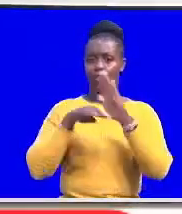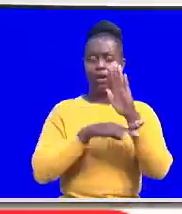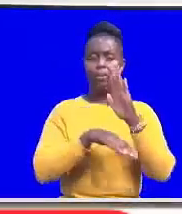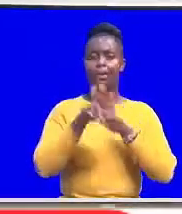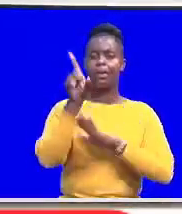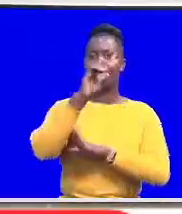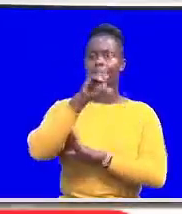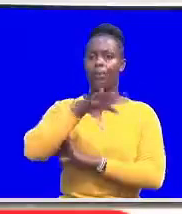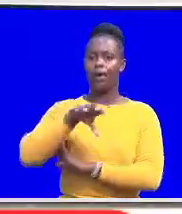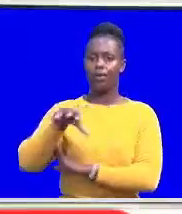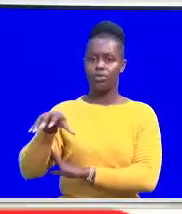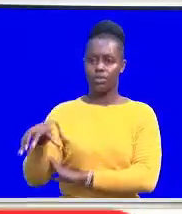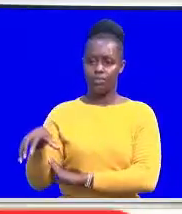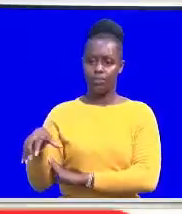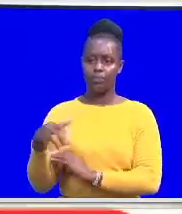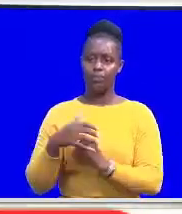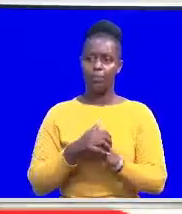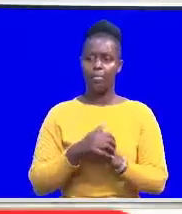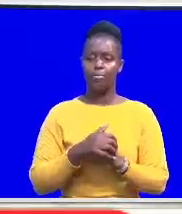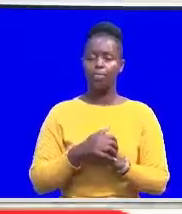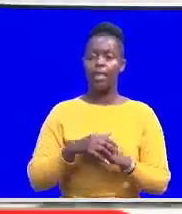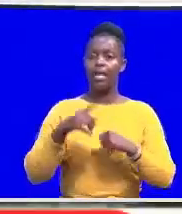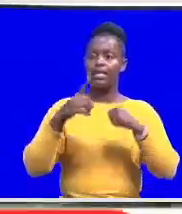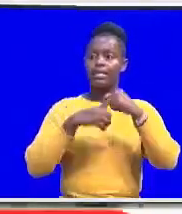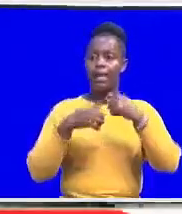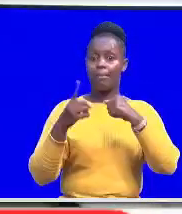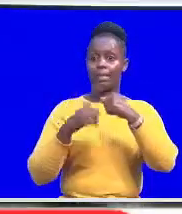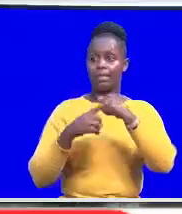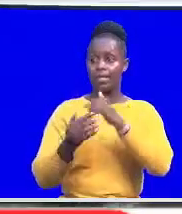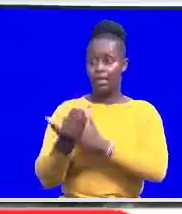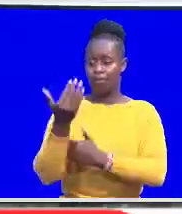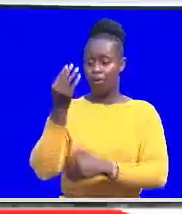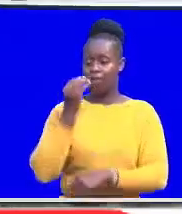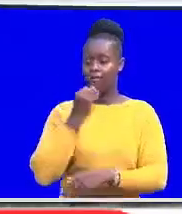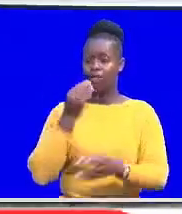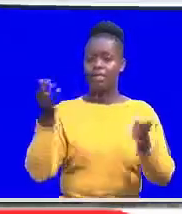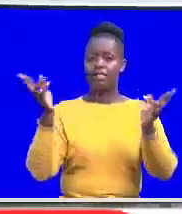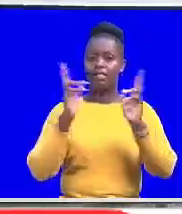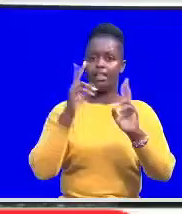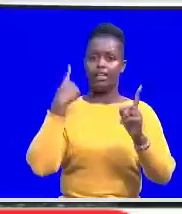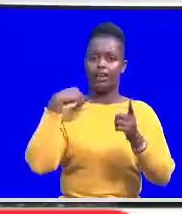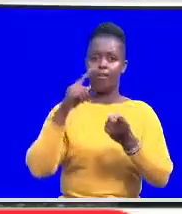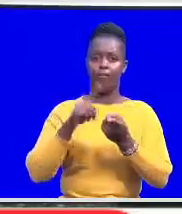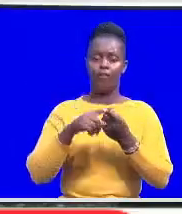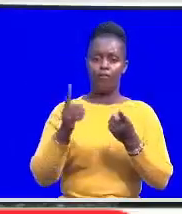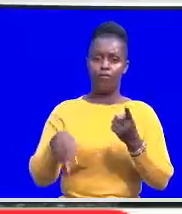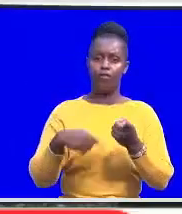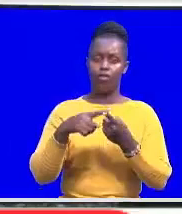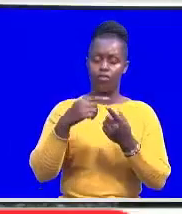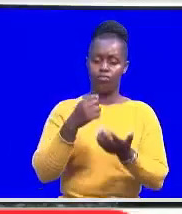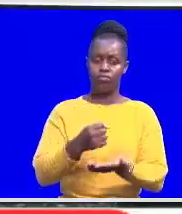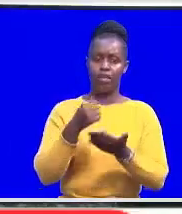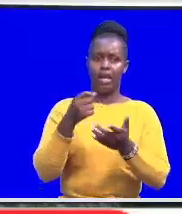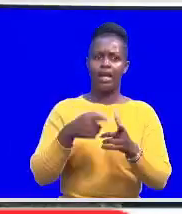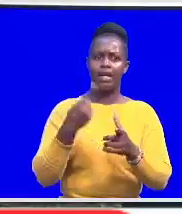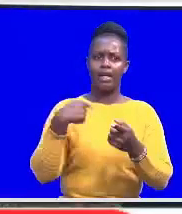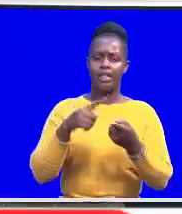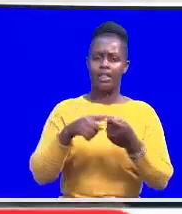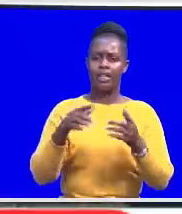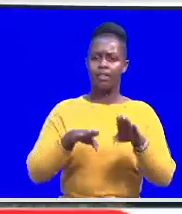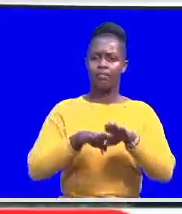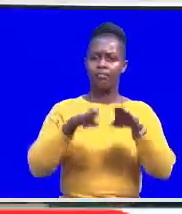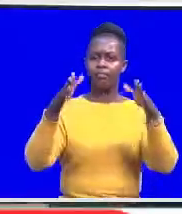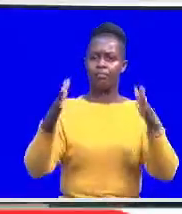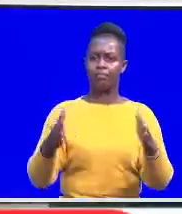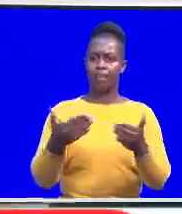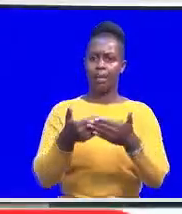County. By 6 a.m., the food is ready for packaging and is sealed in these sufurias before